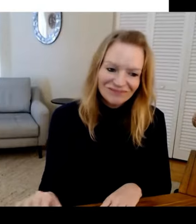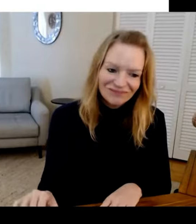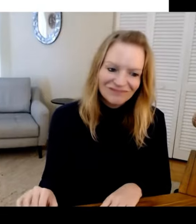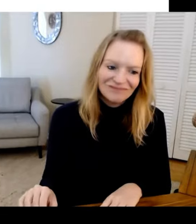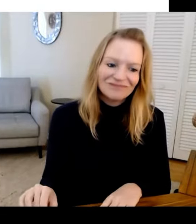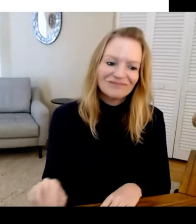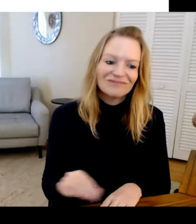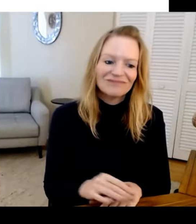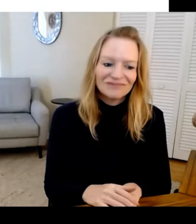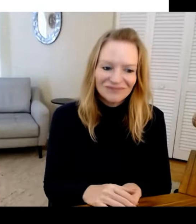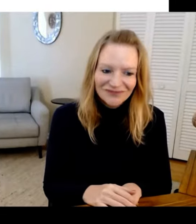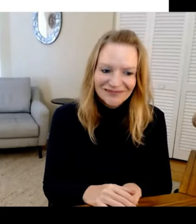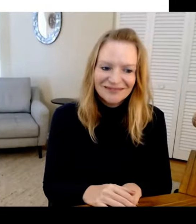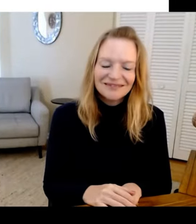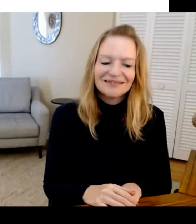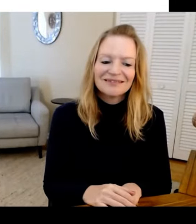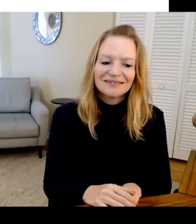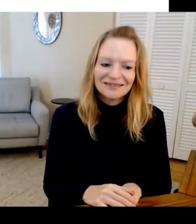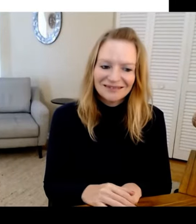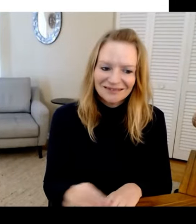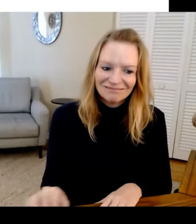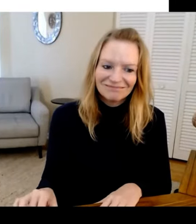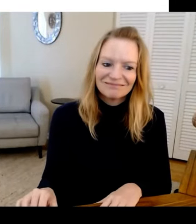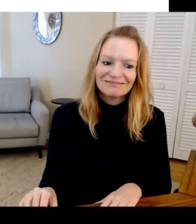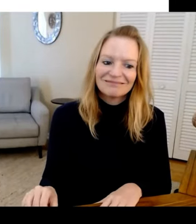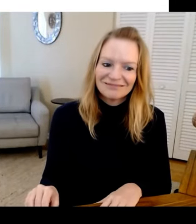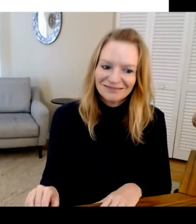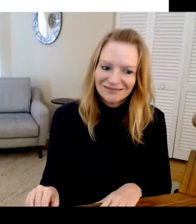Yes, it is a rabbit.